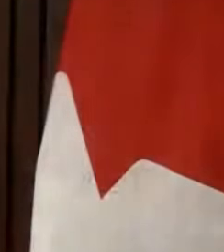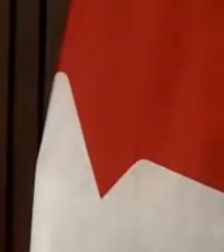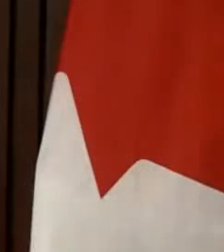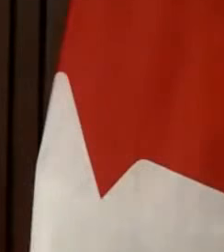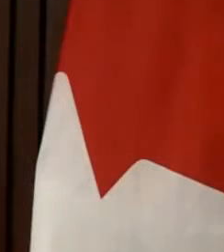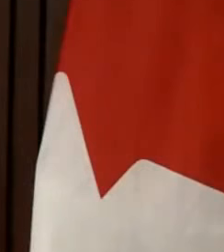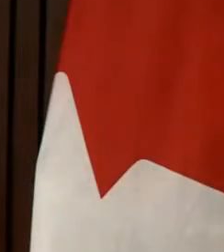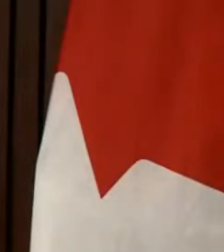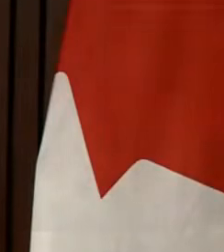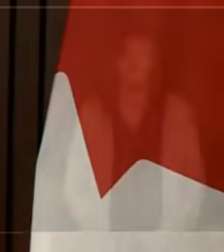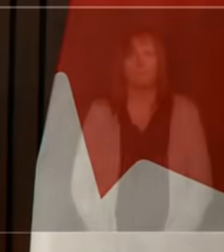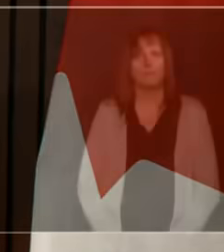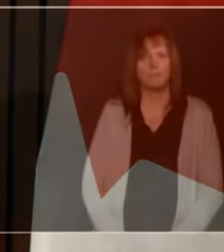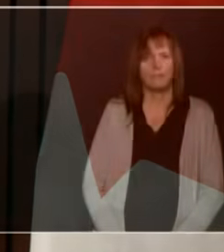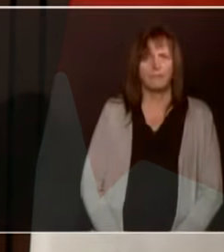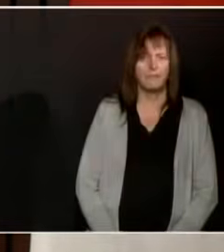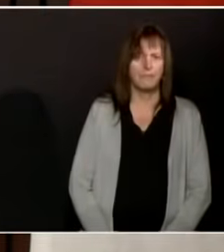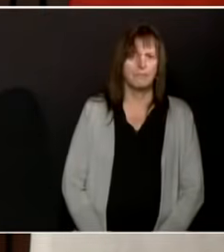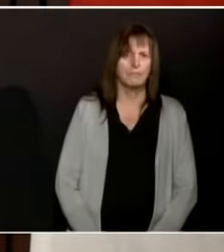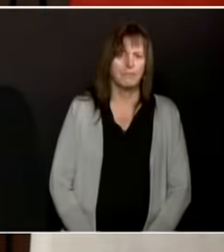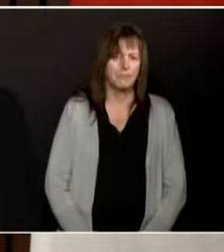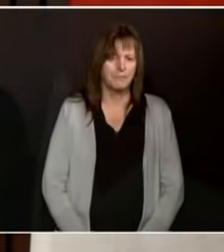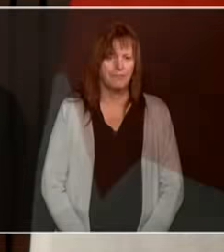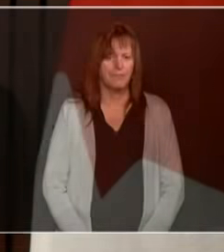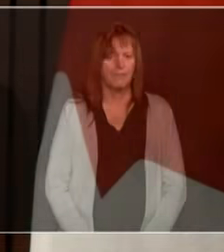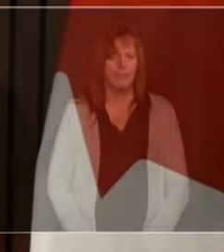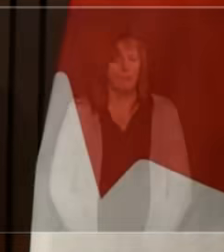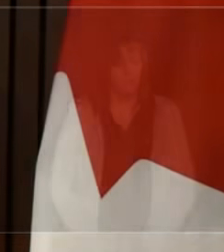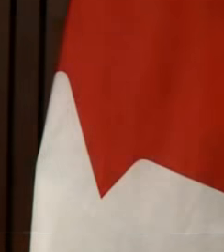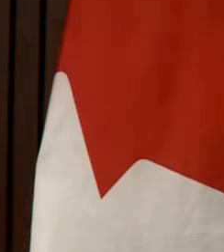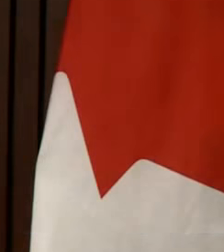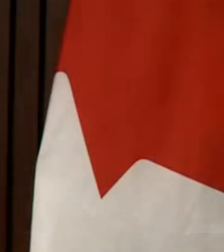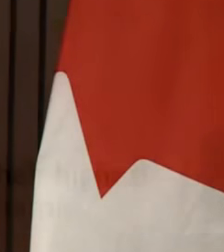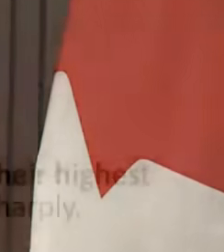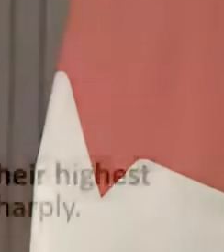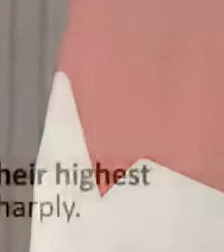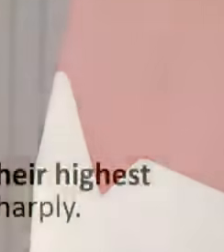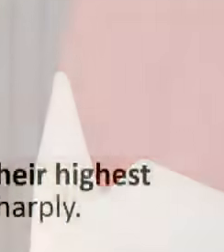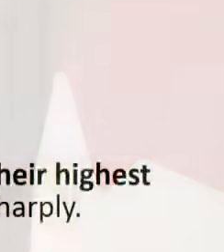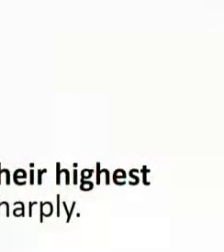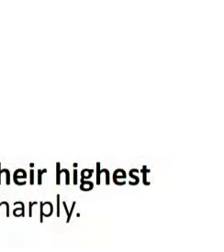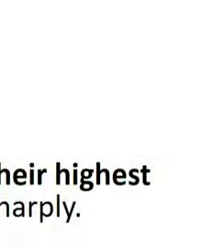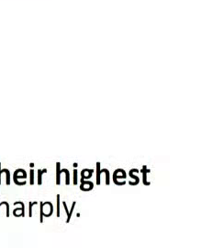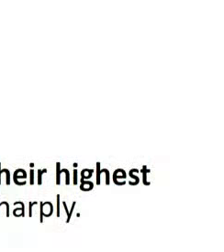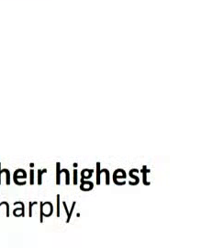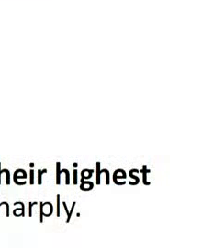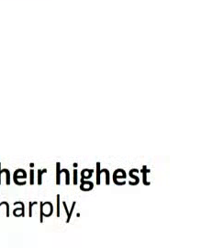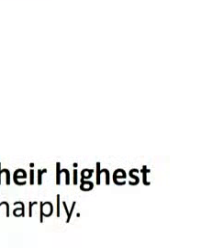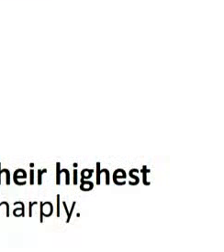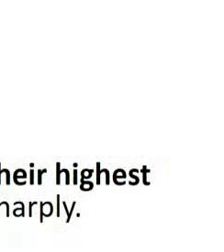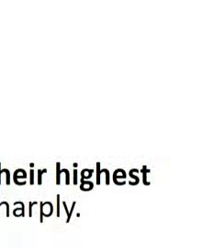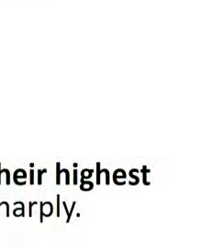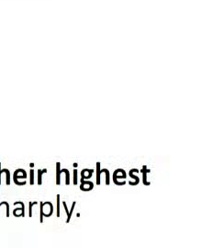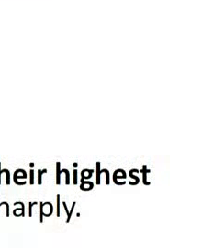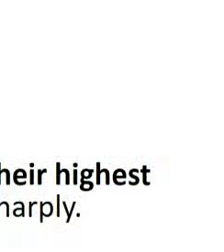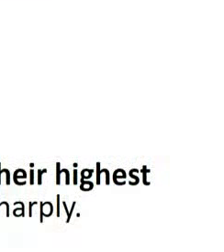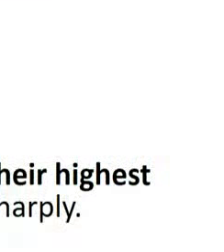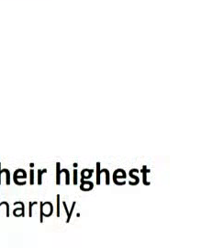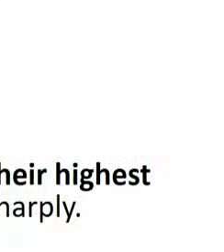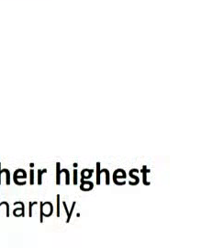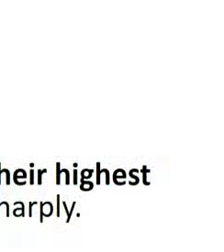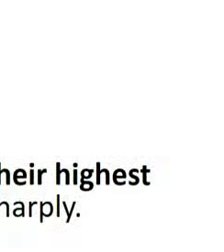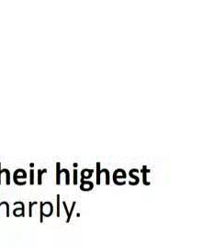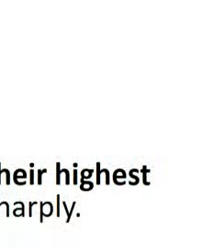I'll finish here with our key findings, as we always do. If maybe we could return to the slides. Thank you. COVID-19